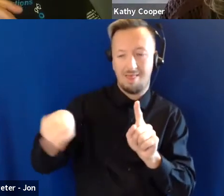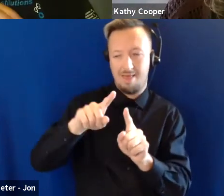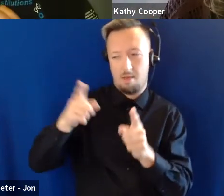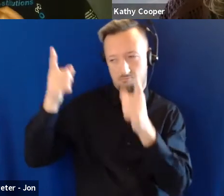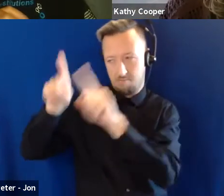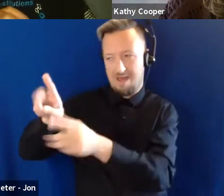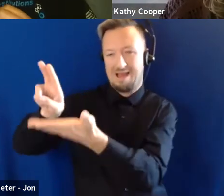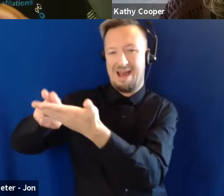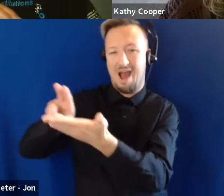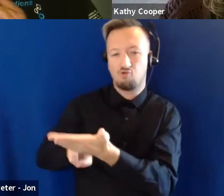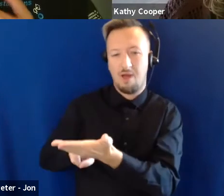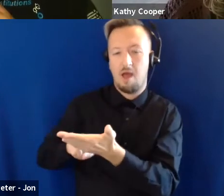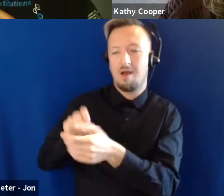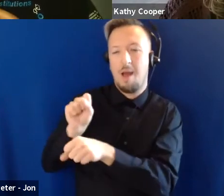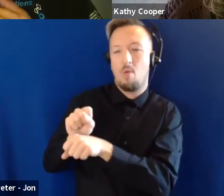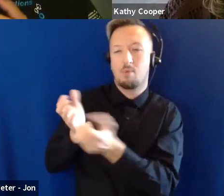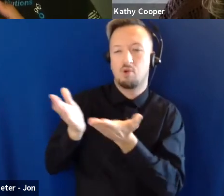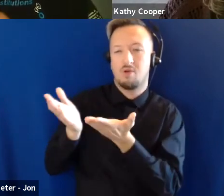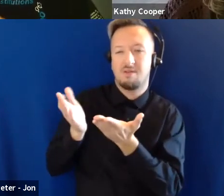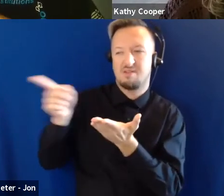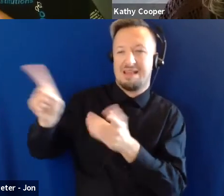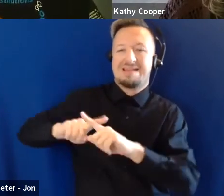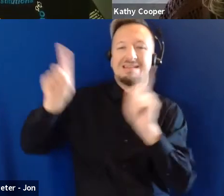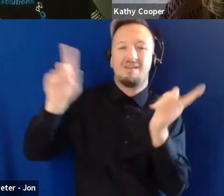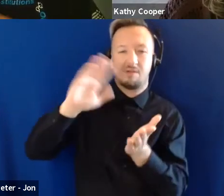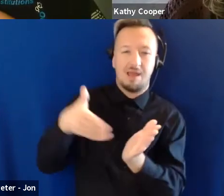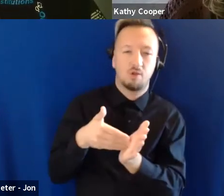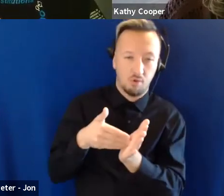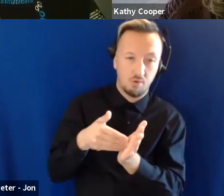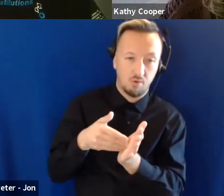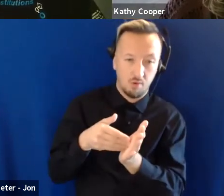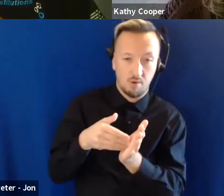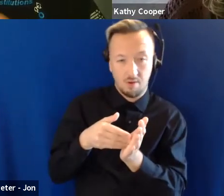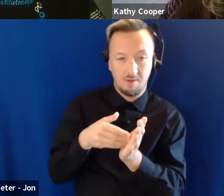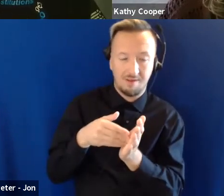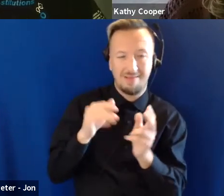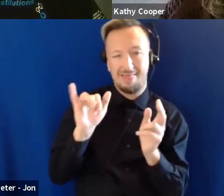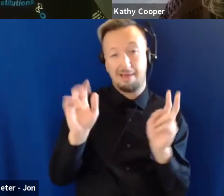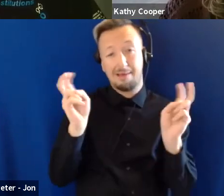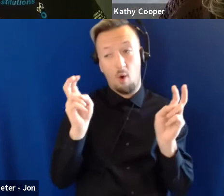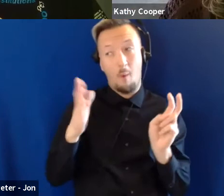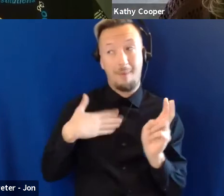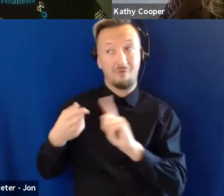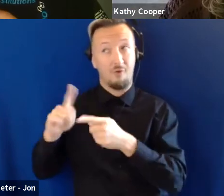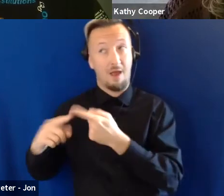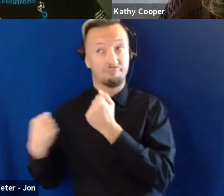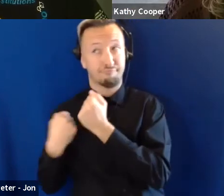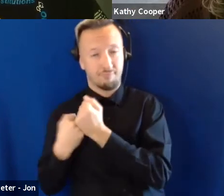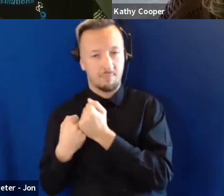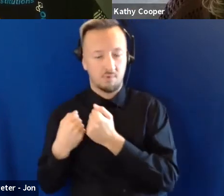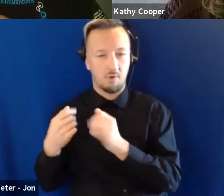with a different center. So there's some aspect of it that is, I get by with a little help from my friends, right?